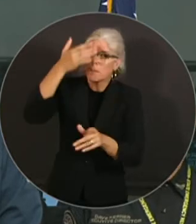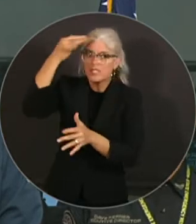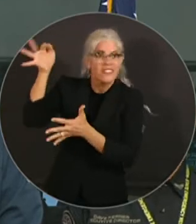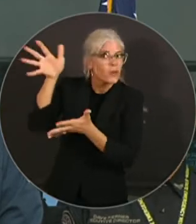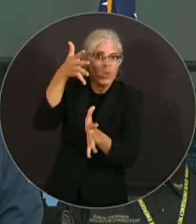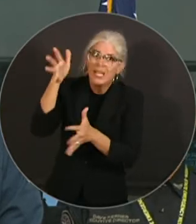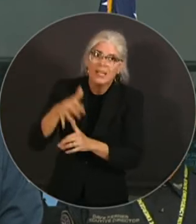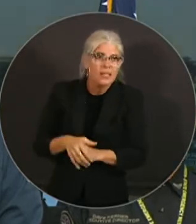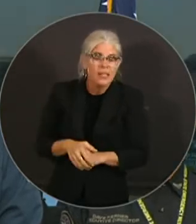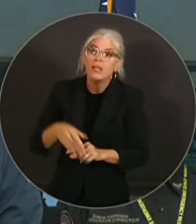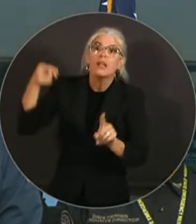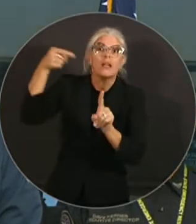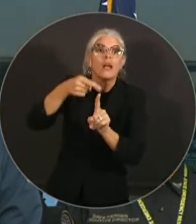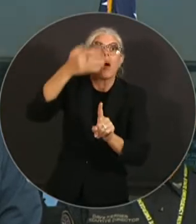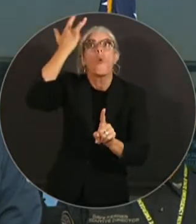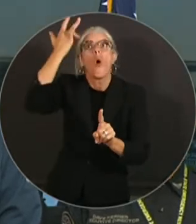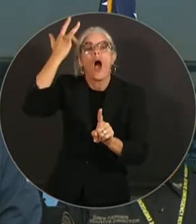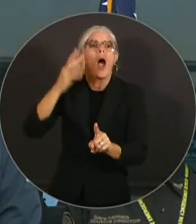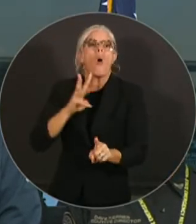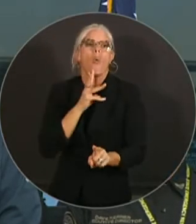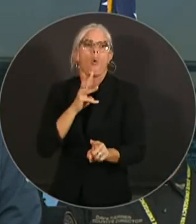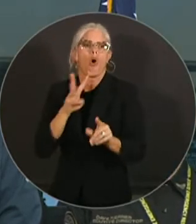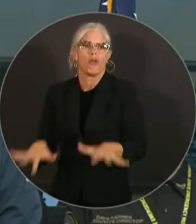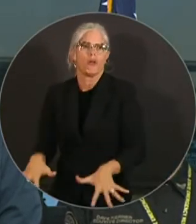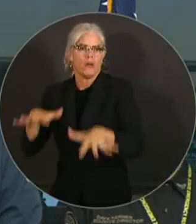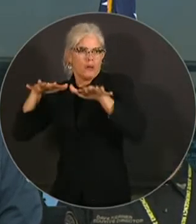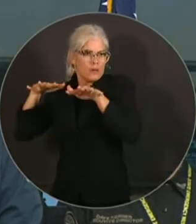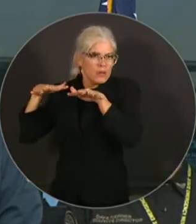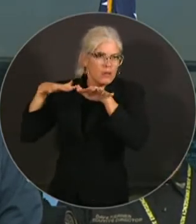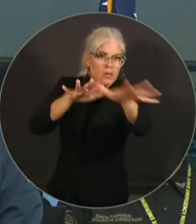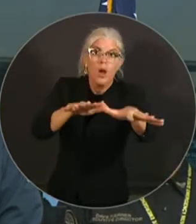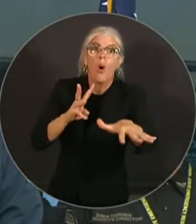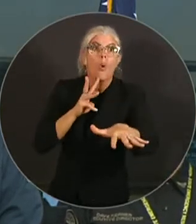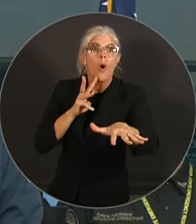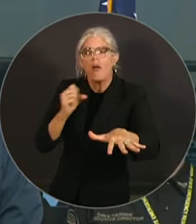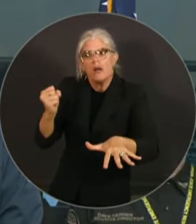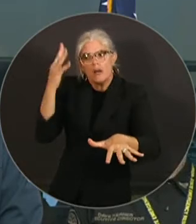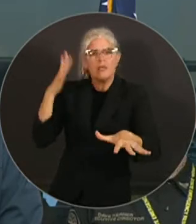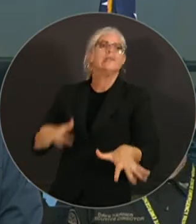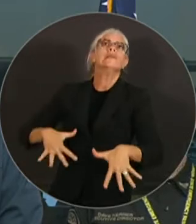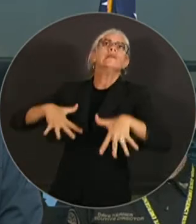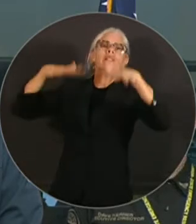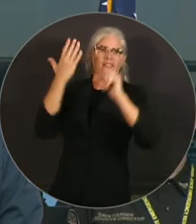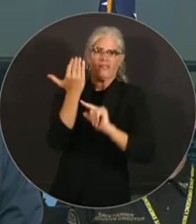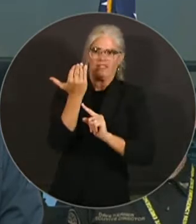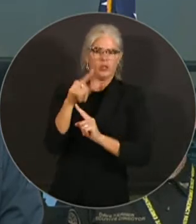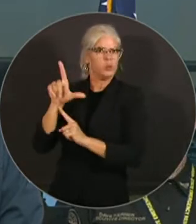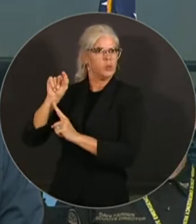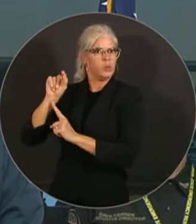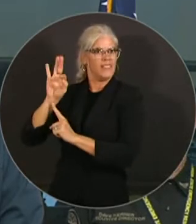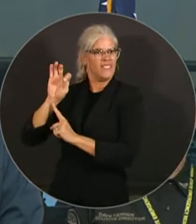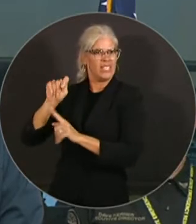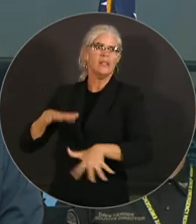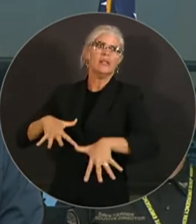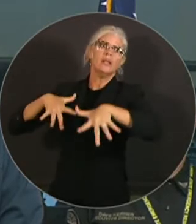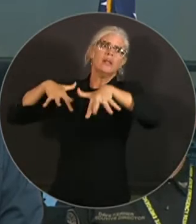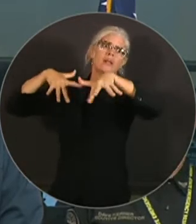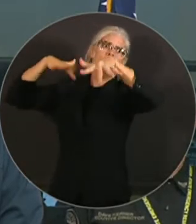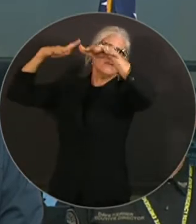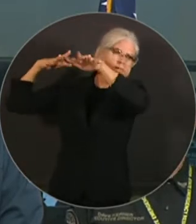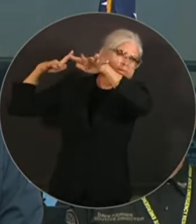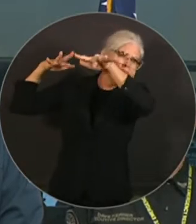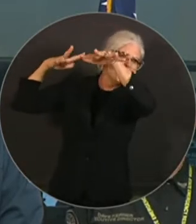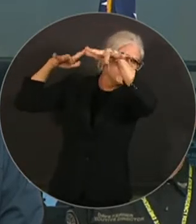surge. That was, when you have 15 to 20 feet of storm surge, that is going to cause major, major damage. And